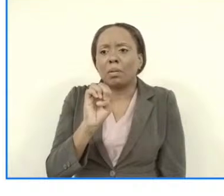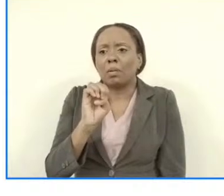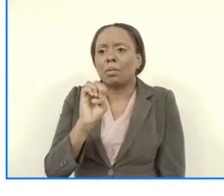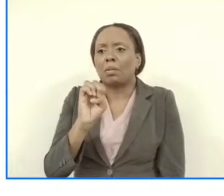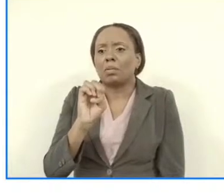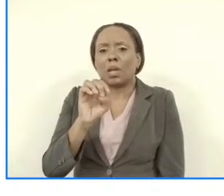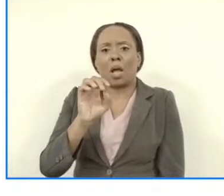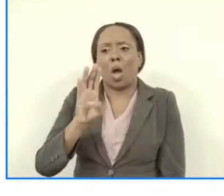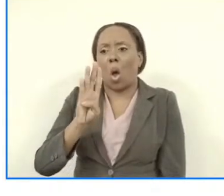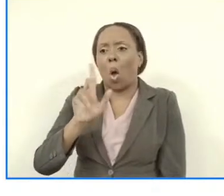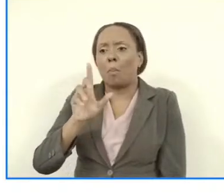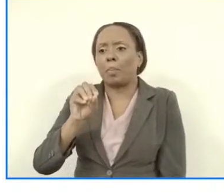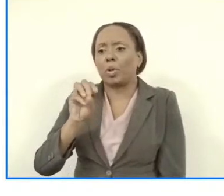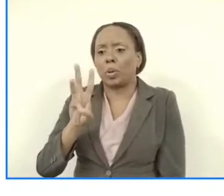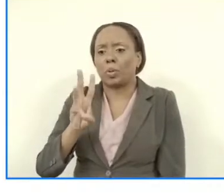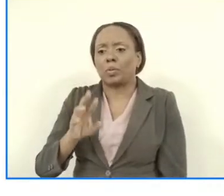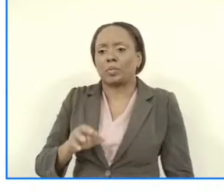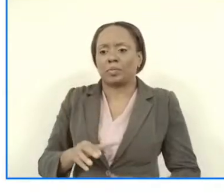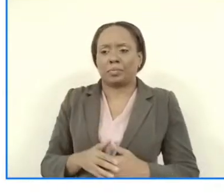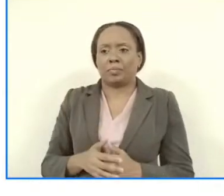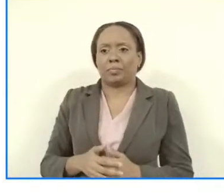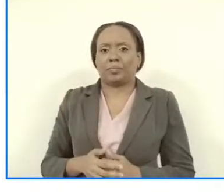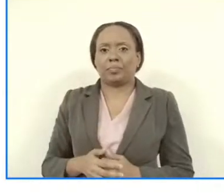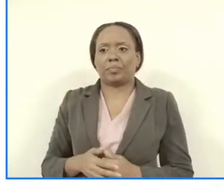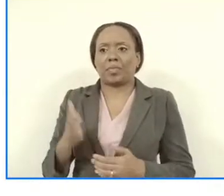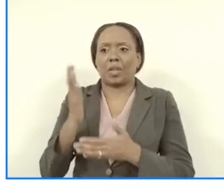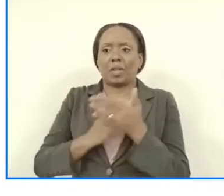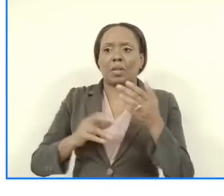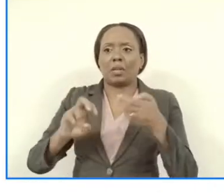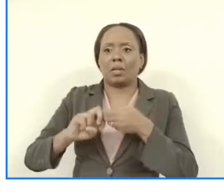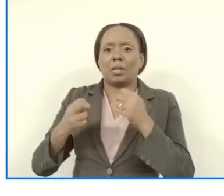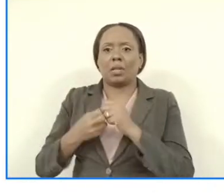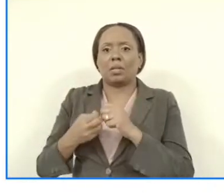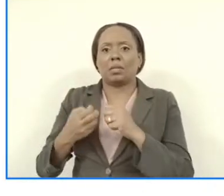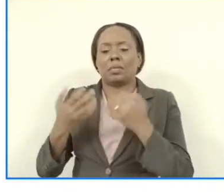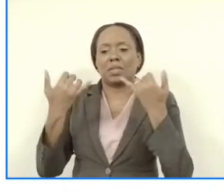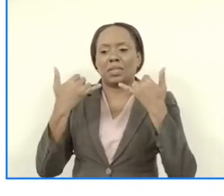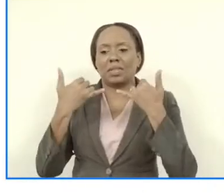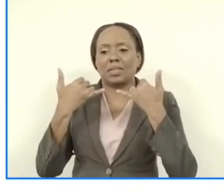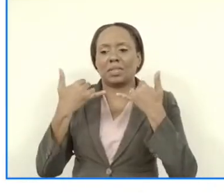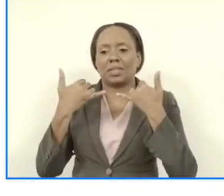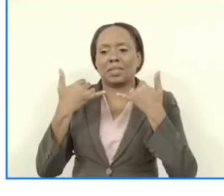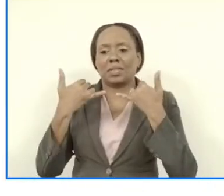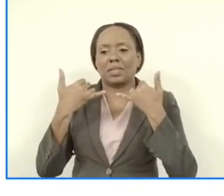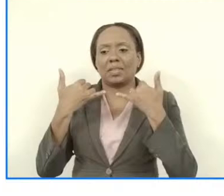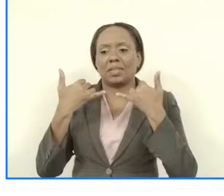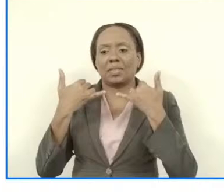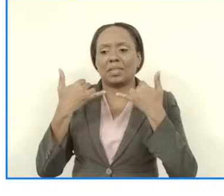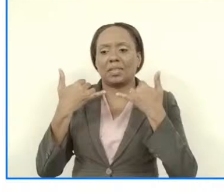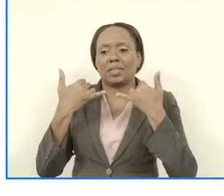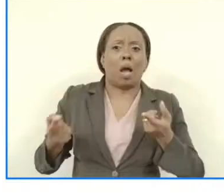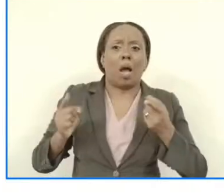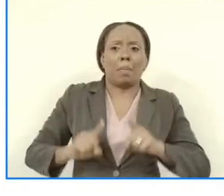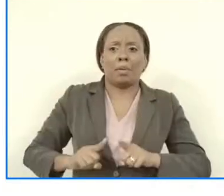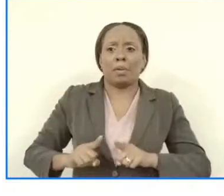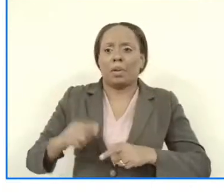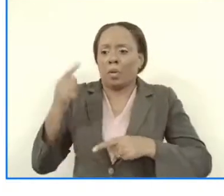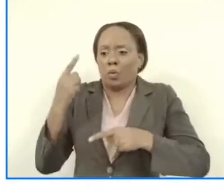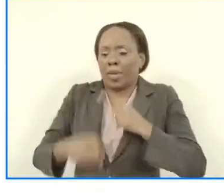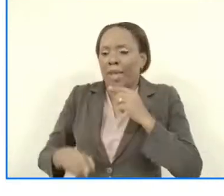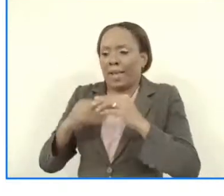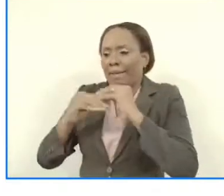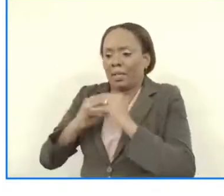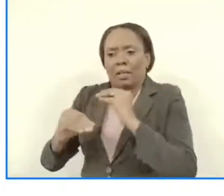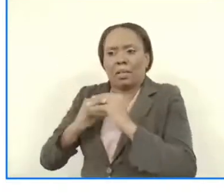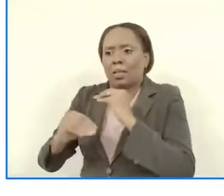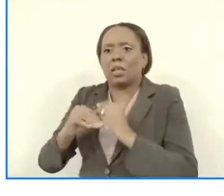blown, and the faults may actually still exist on the line. So it's not just a matter of going and immediately reclosing those fuses, because you